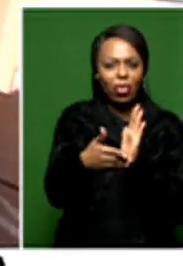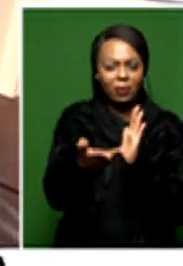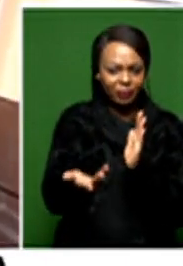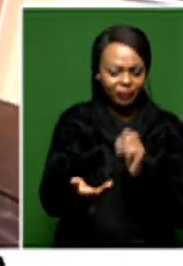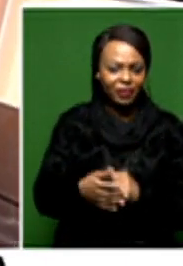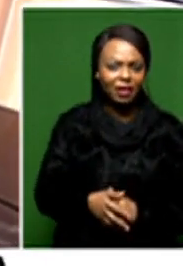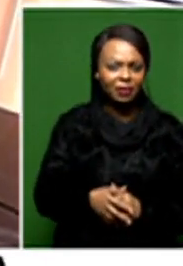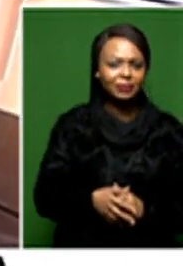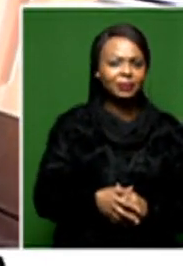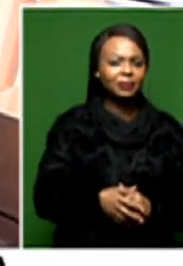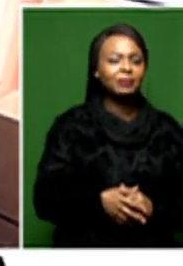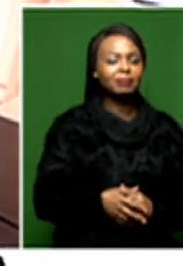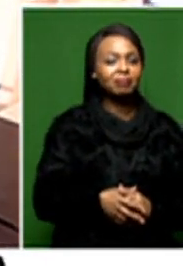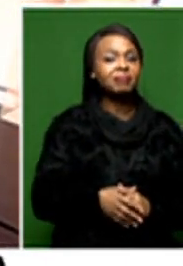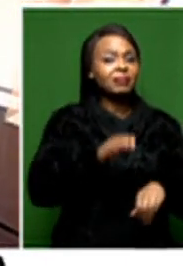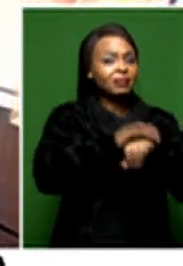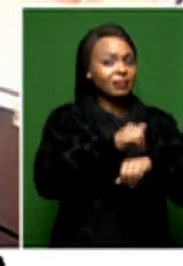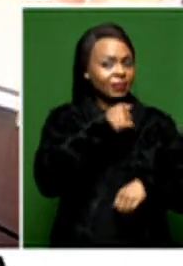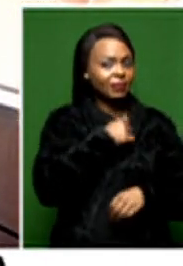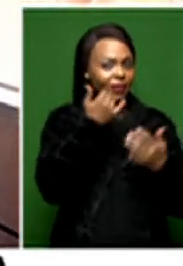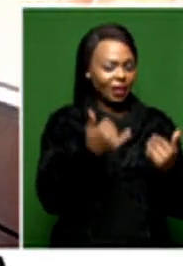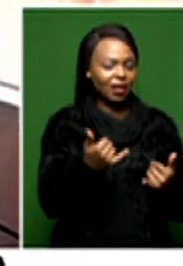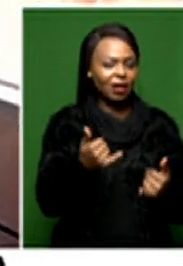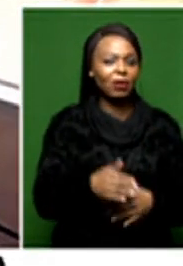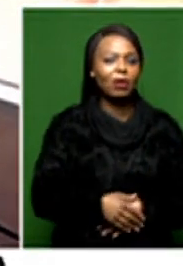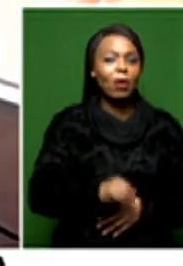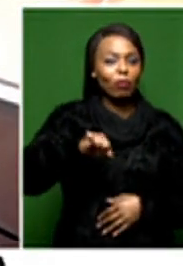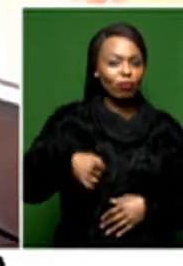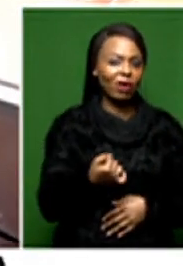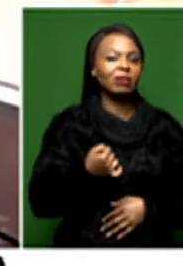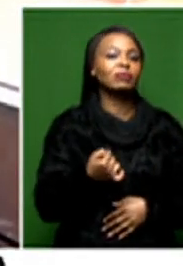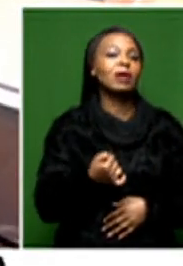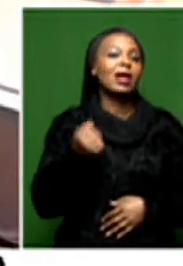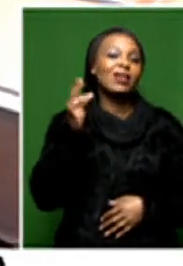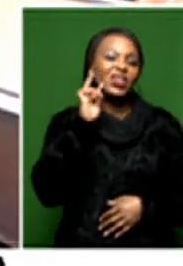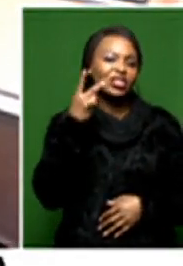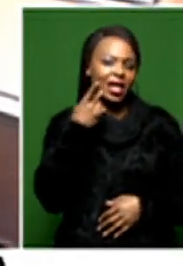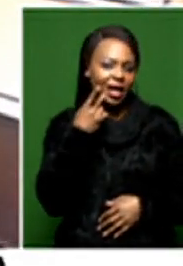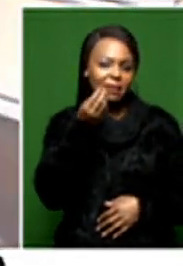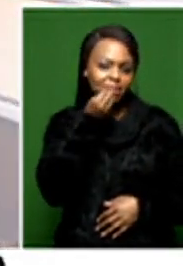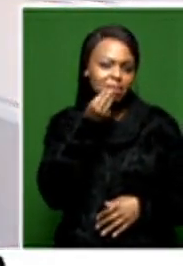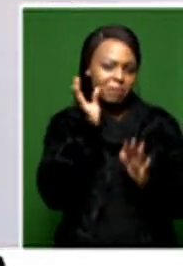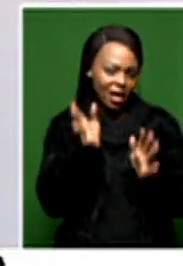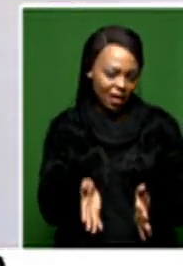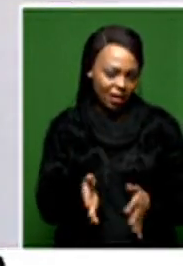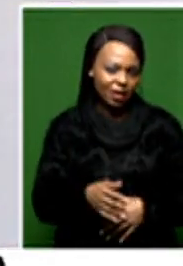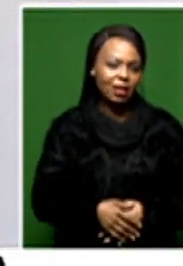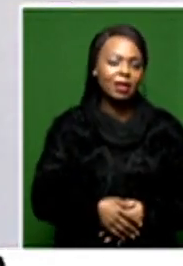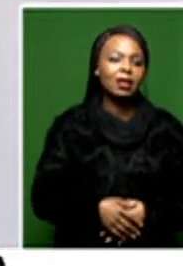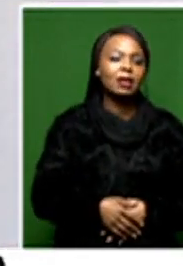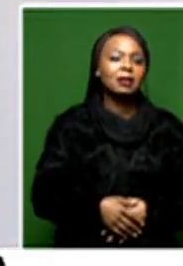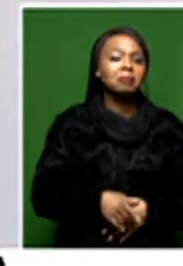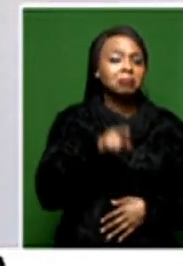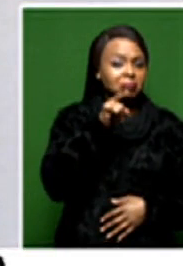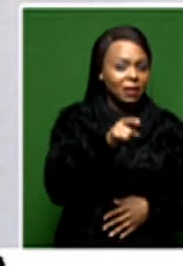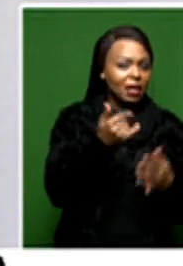friend of mine since school days, whose wife is a vegetarian, and he braais delicious food from some of my other books often,